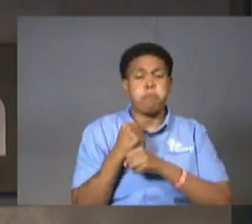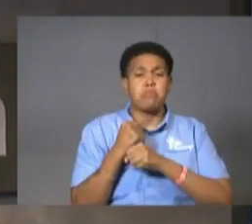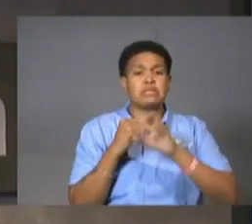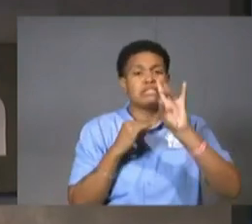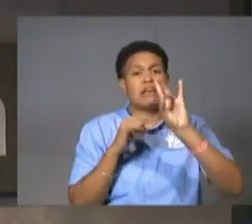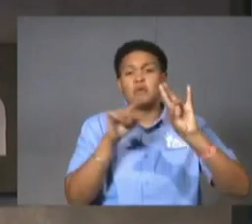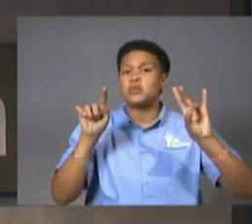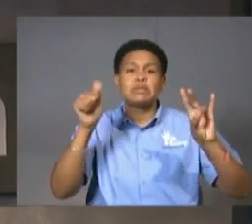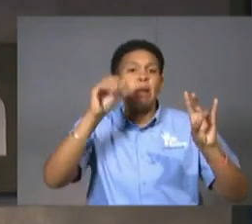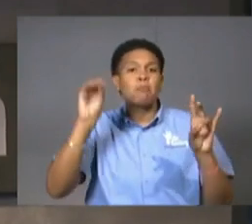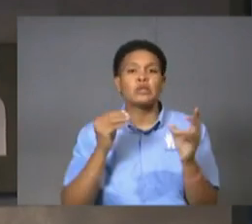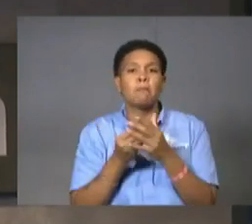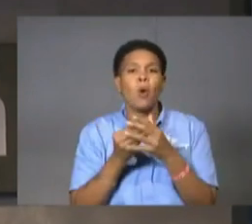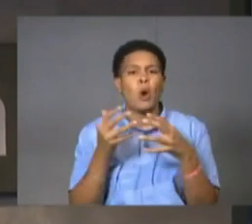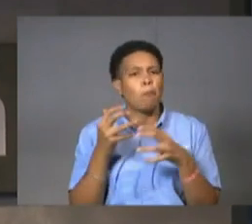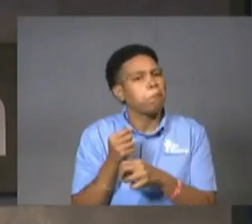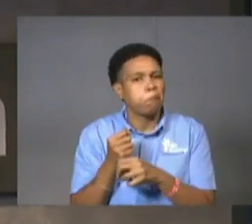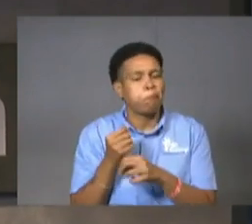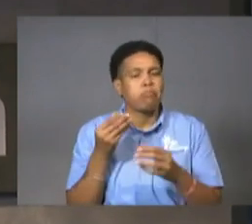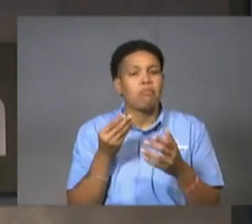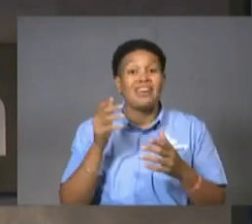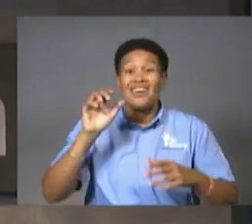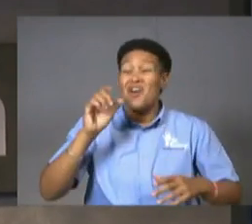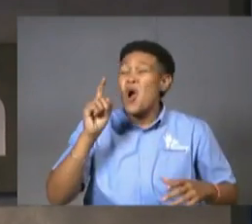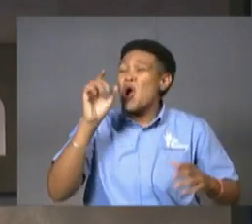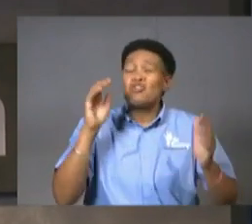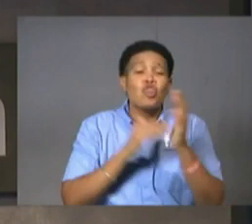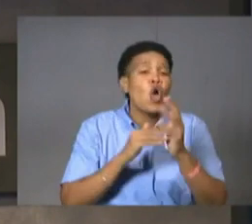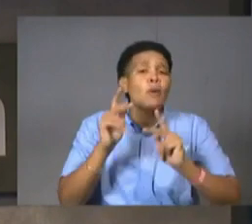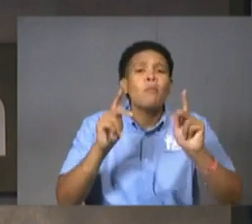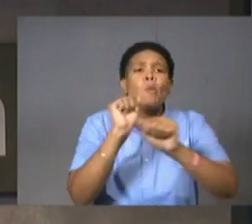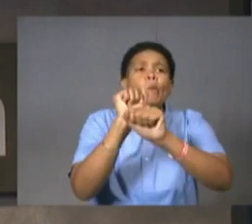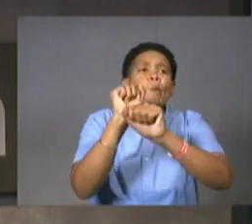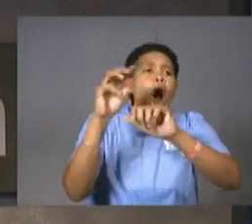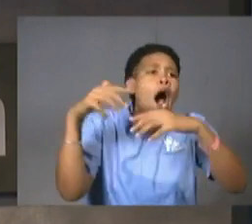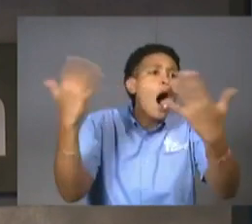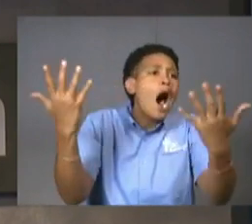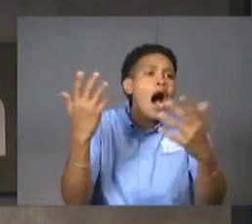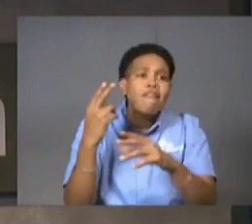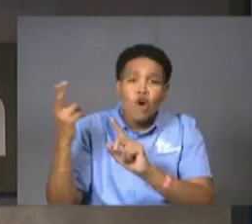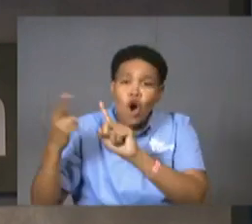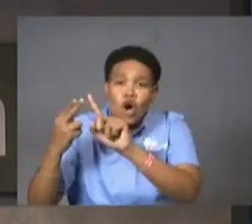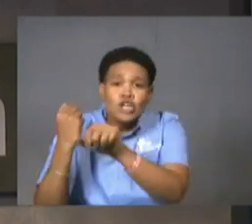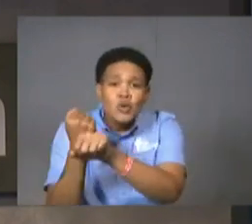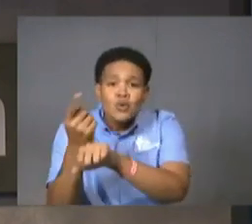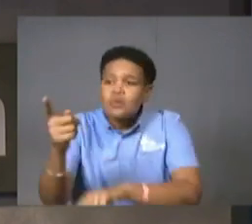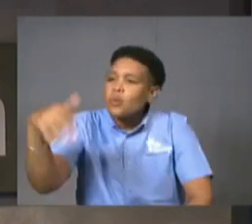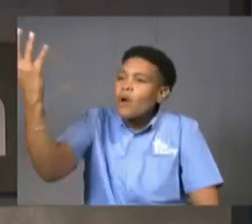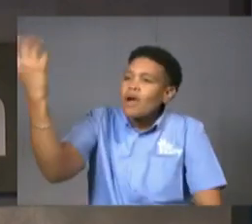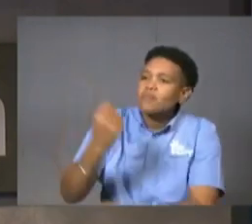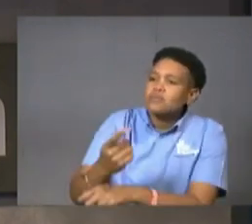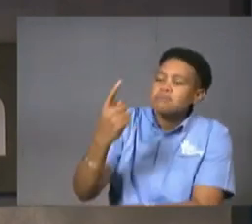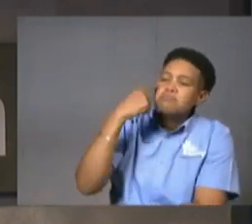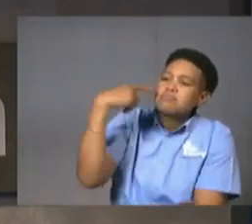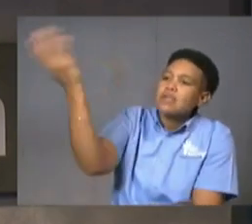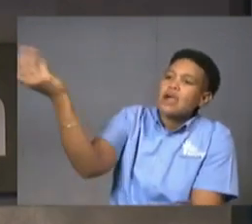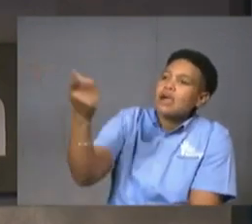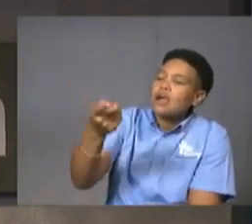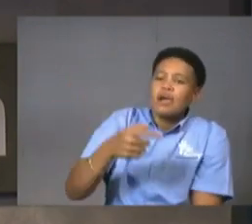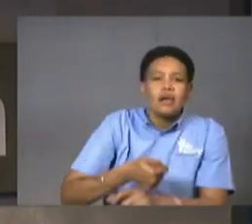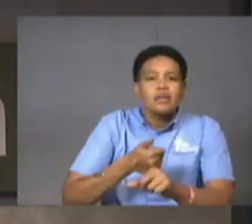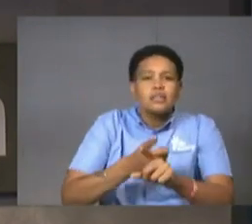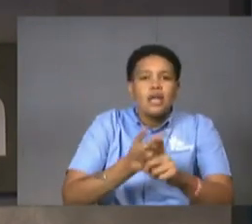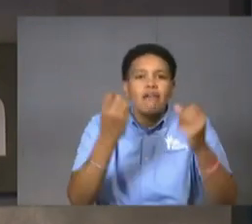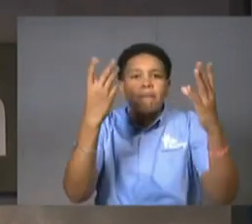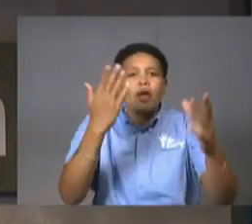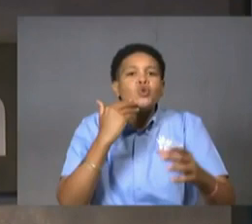Hundreds of thousands of persons are out of work. Hotel workers are out of work. Sugar workers are out of work. Many firms have